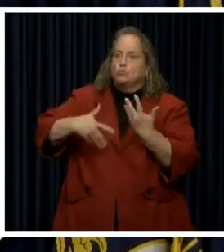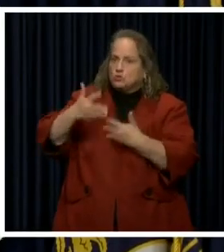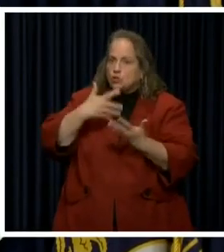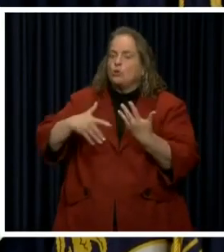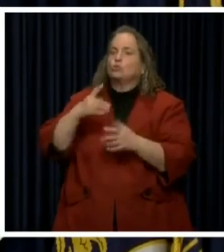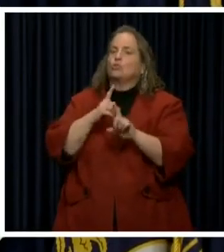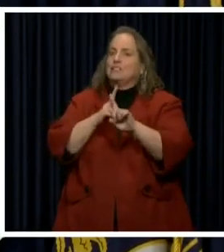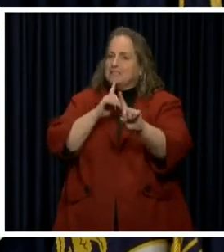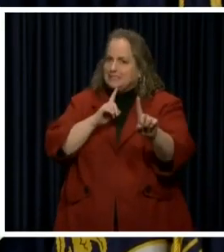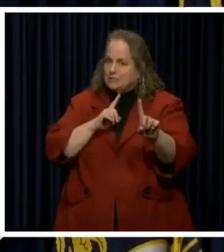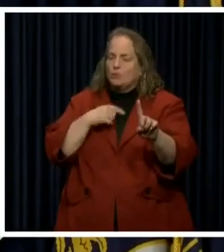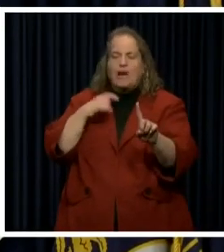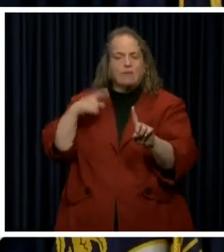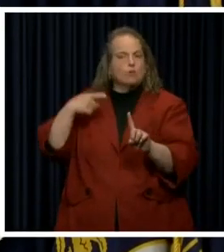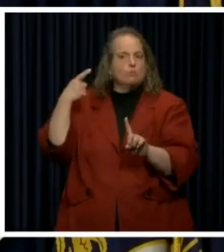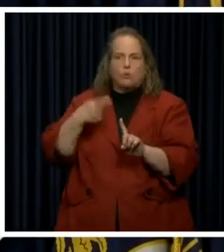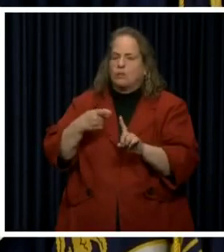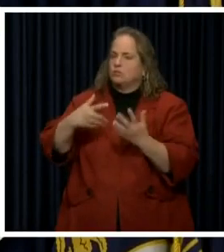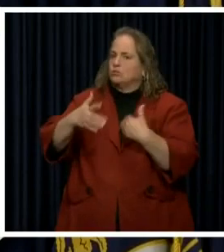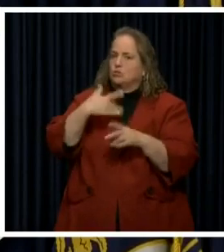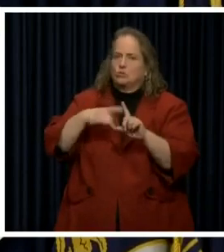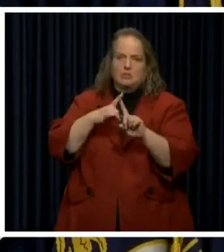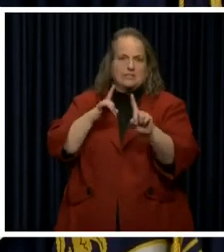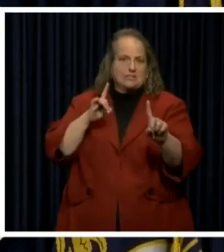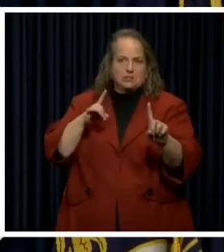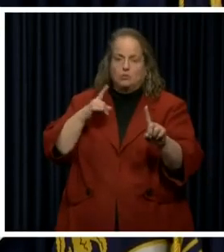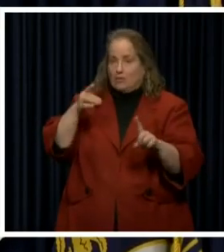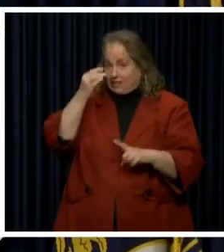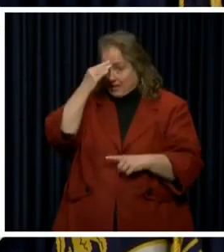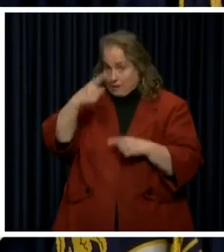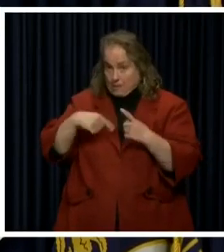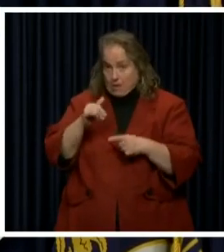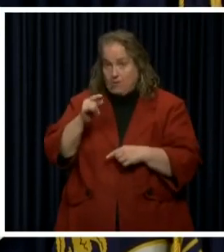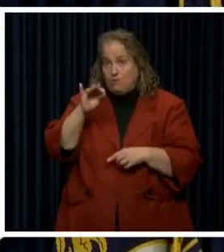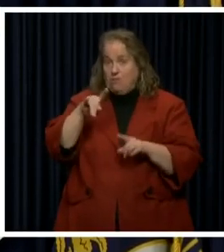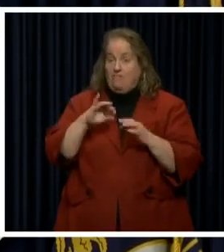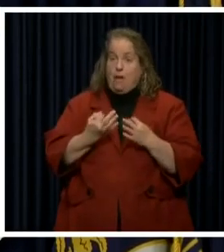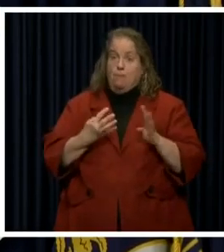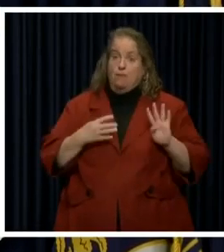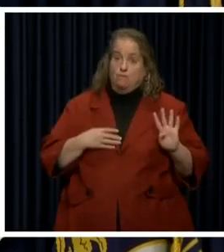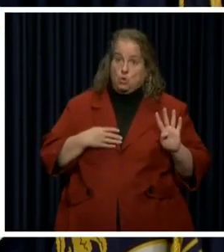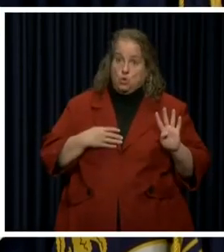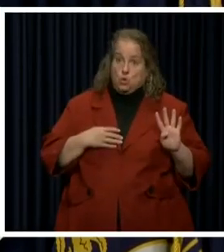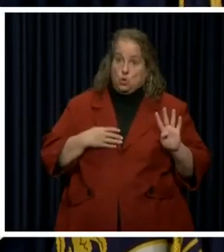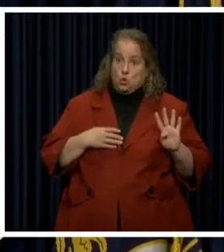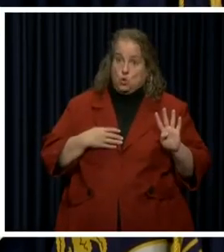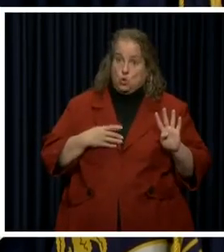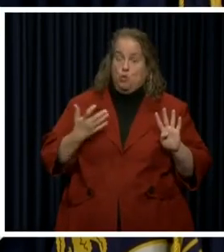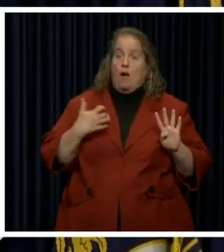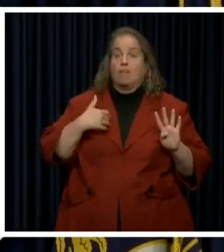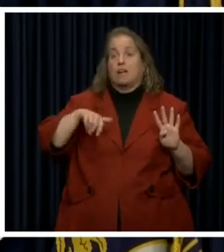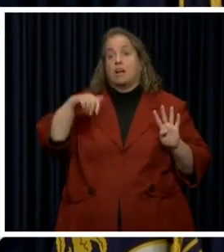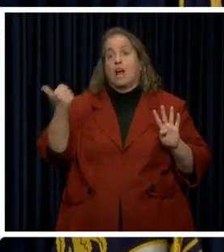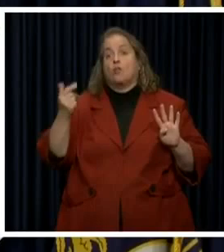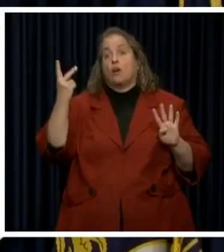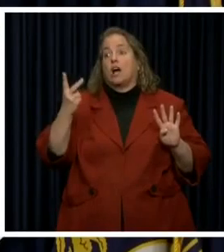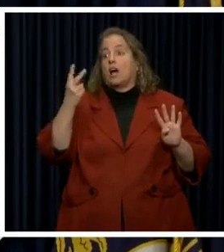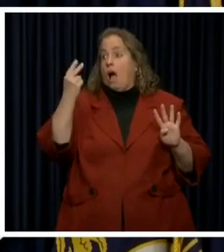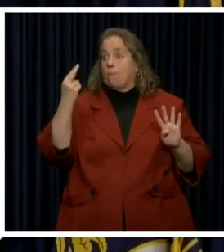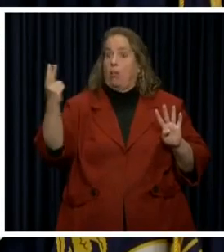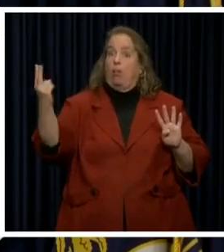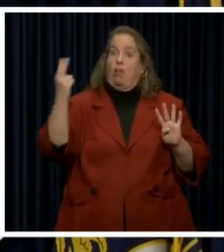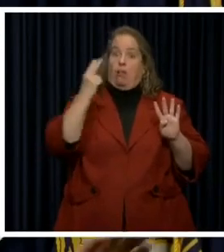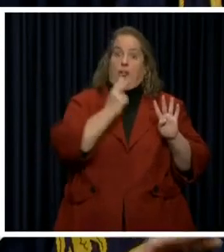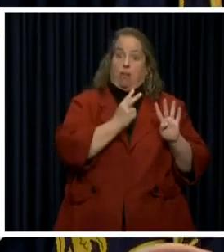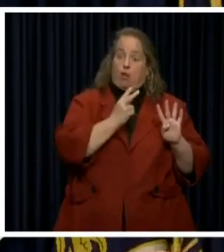We really got to point that out. So think about it. If you're a family of 4 like ours, and at that point you want to have another couple over that also has 2